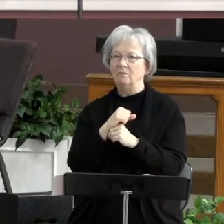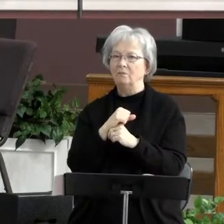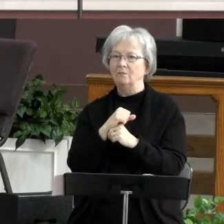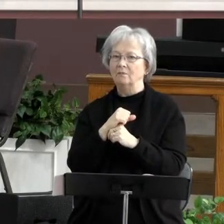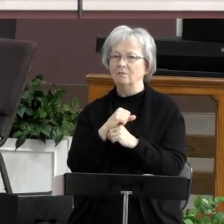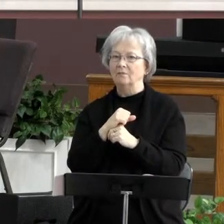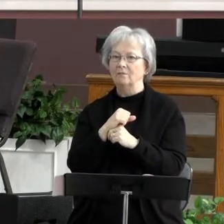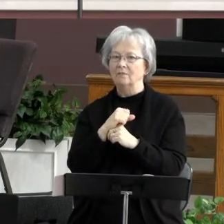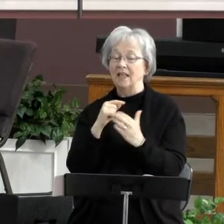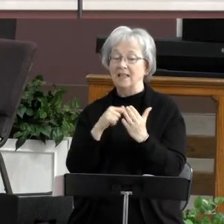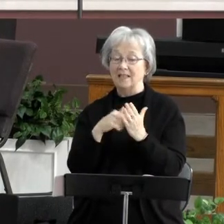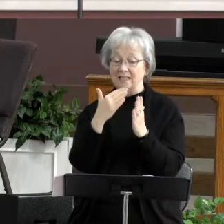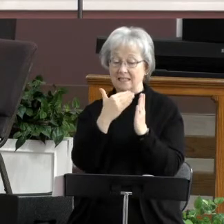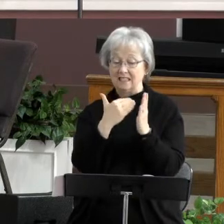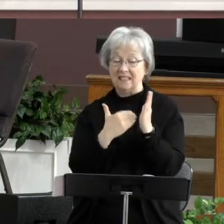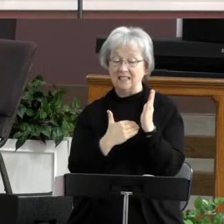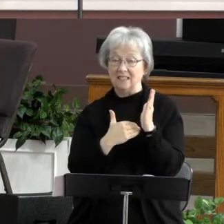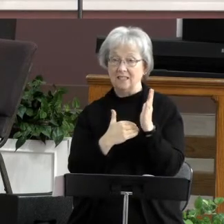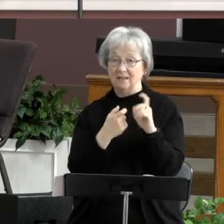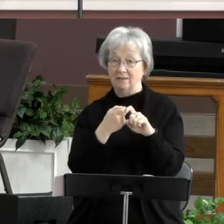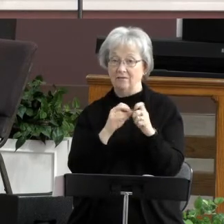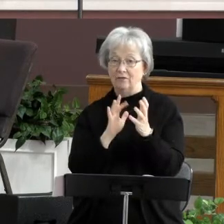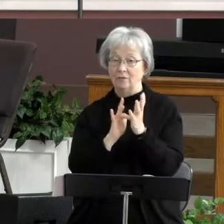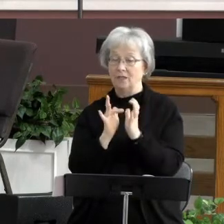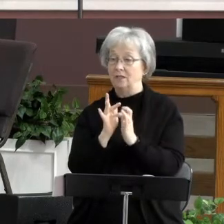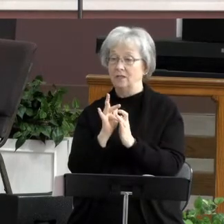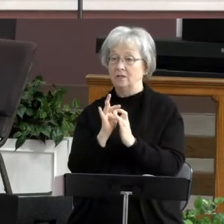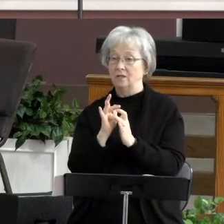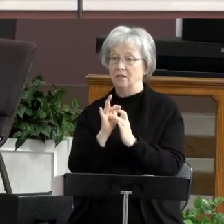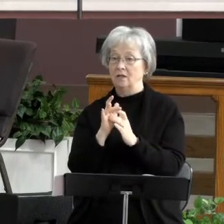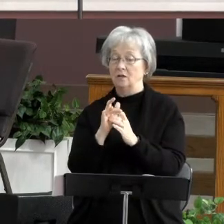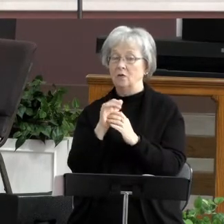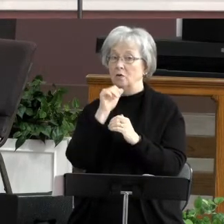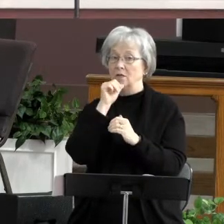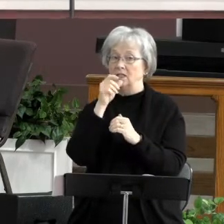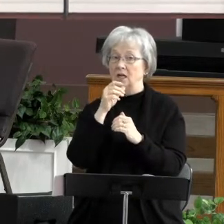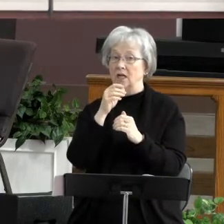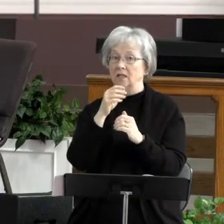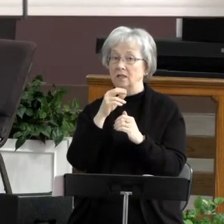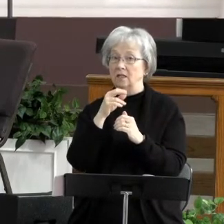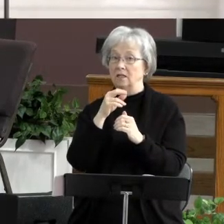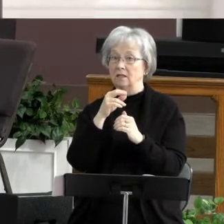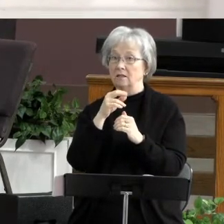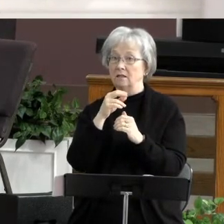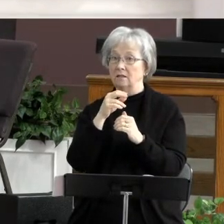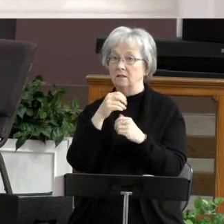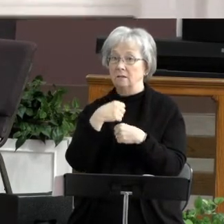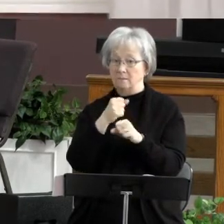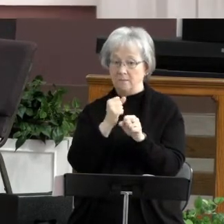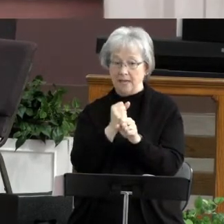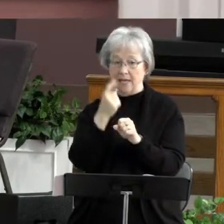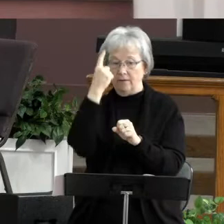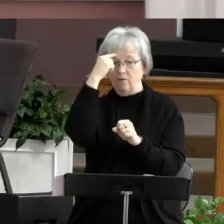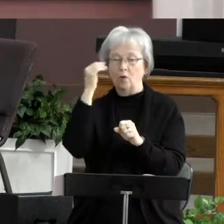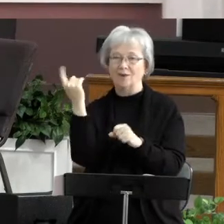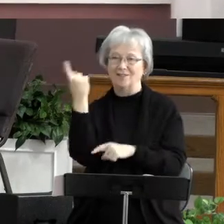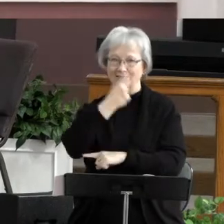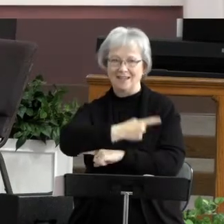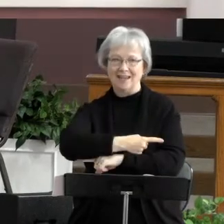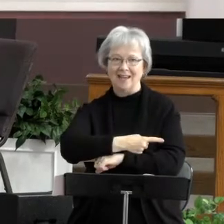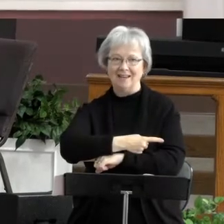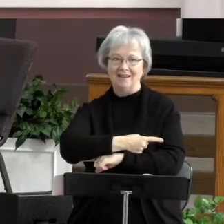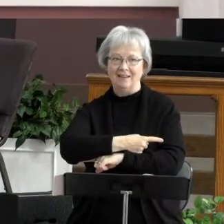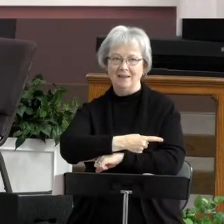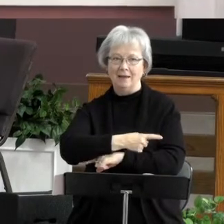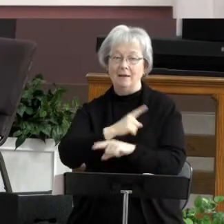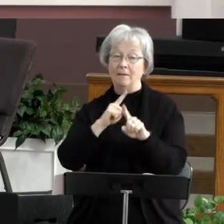this list that Jesus gave us was not prepared for today, but it sure fits in the times